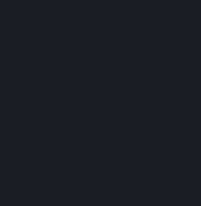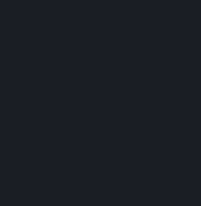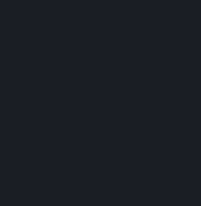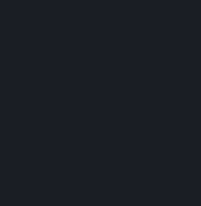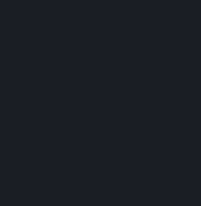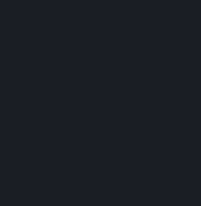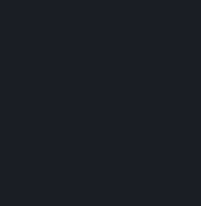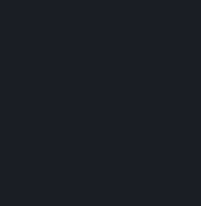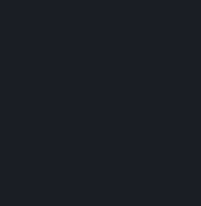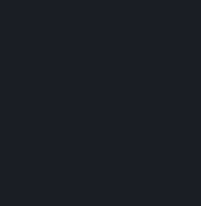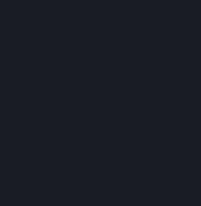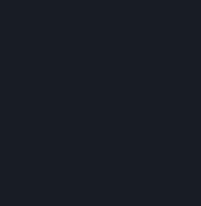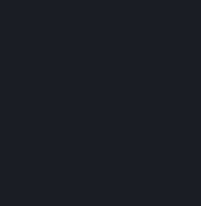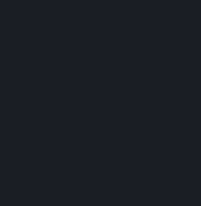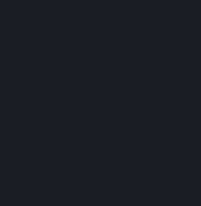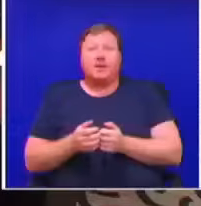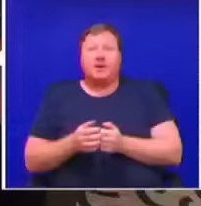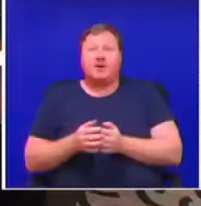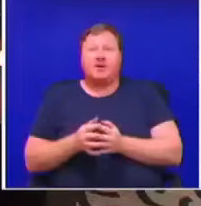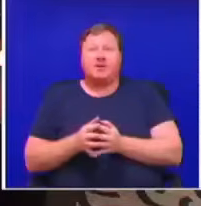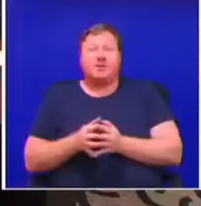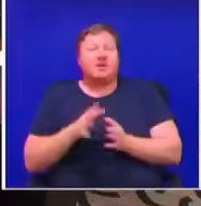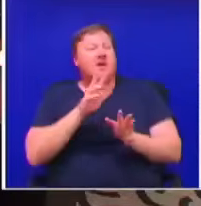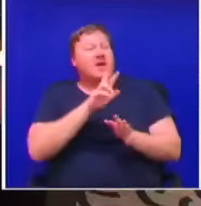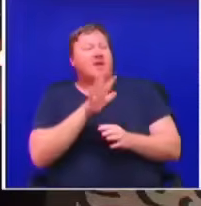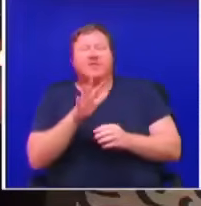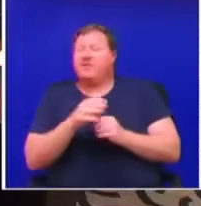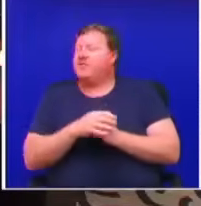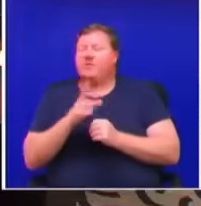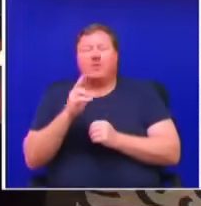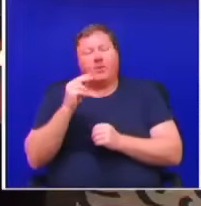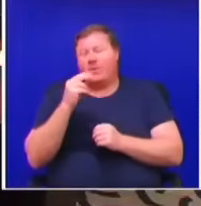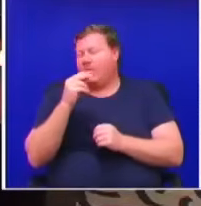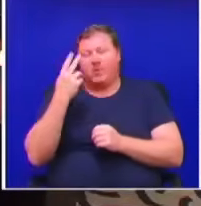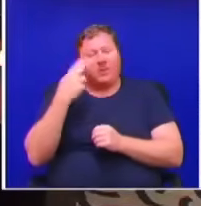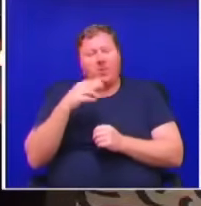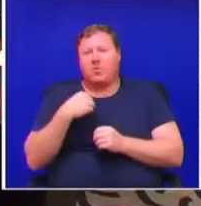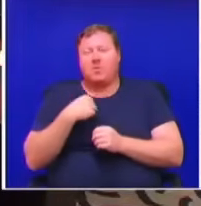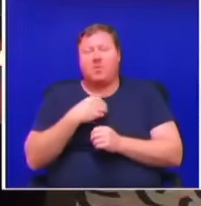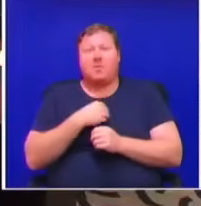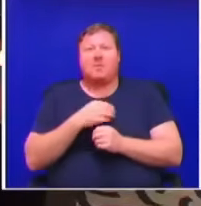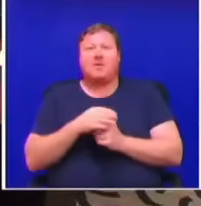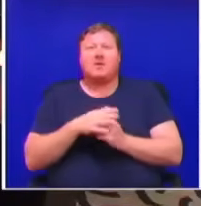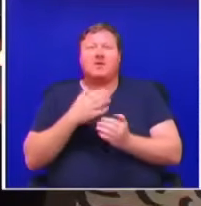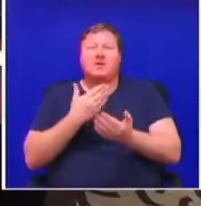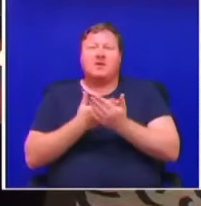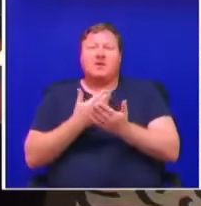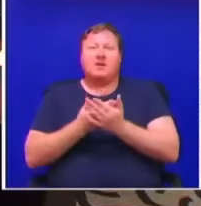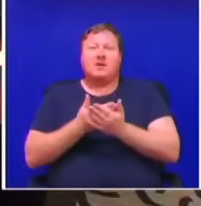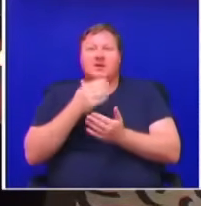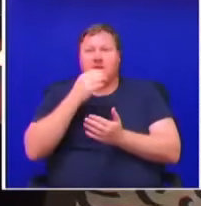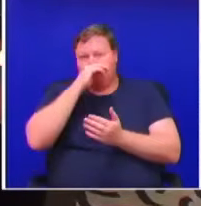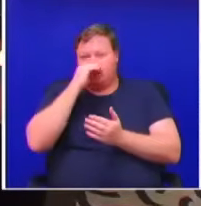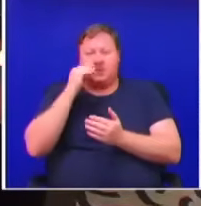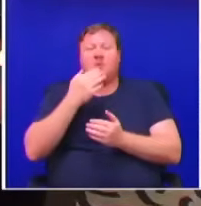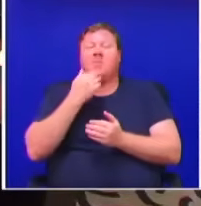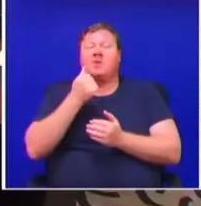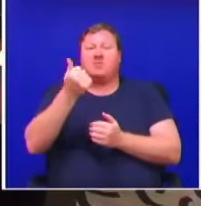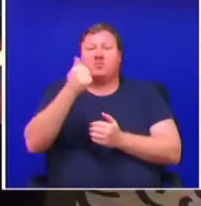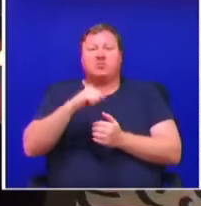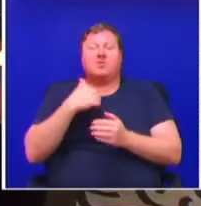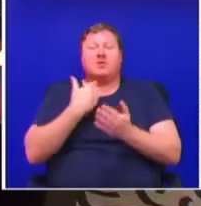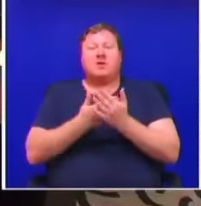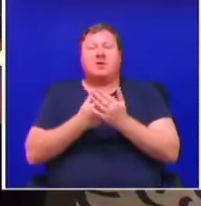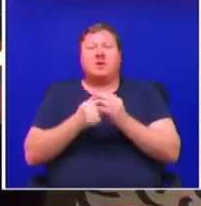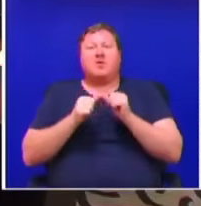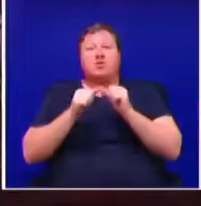Rule number 85. No, honorable member. Can you please close your mic so that we can